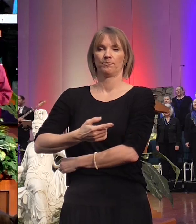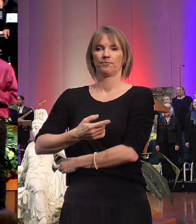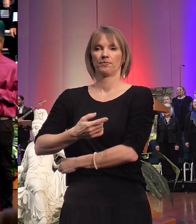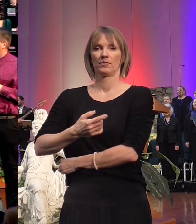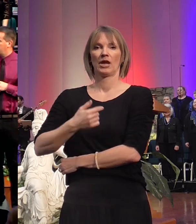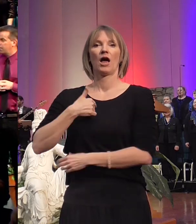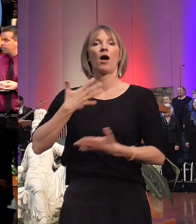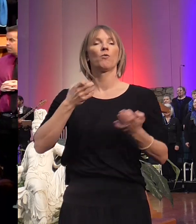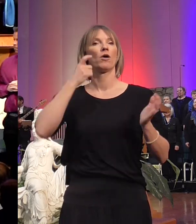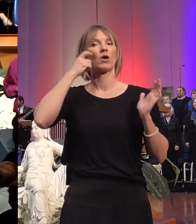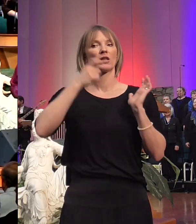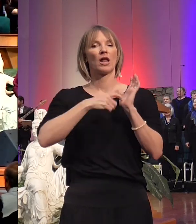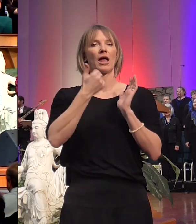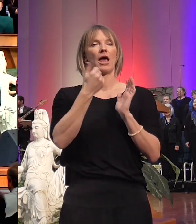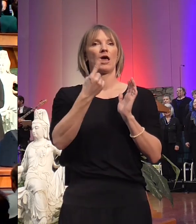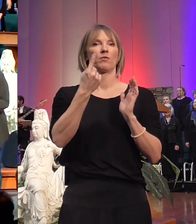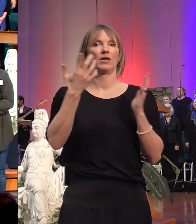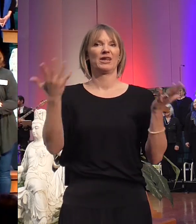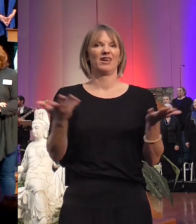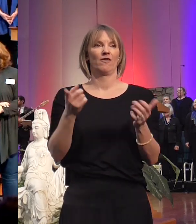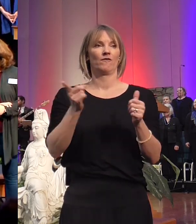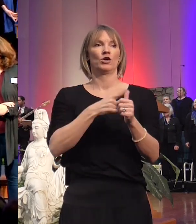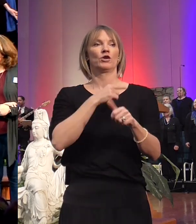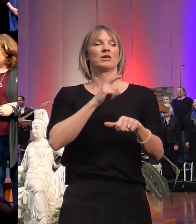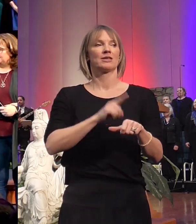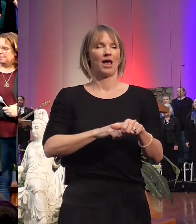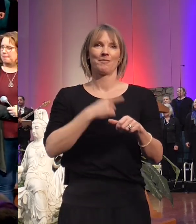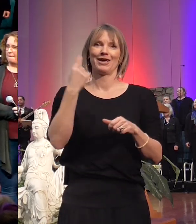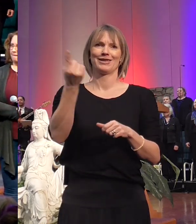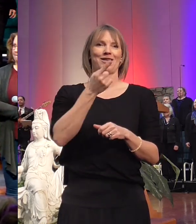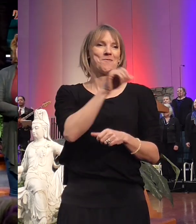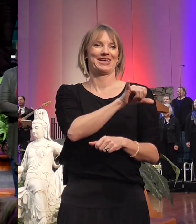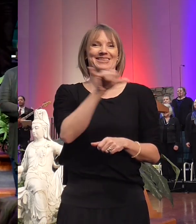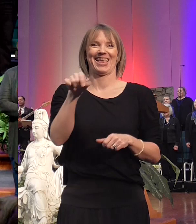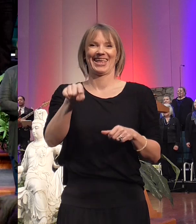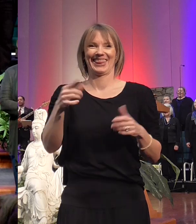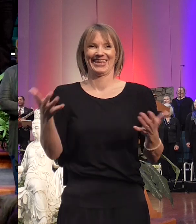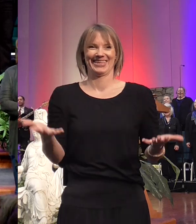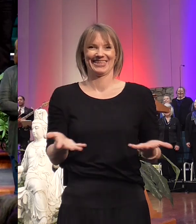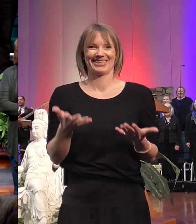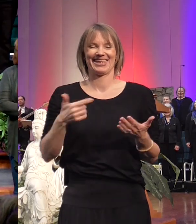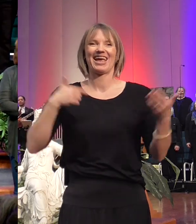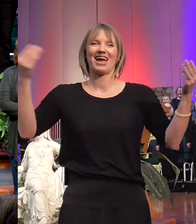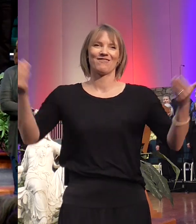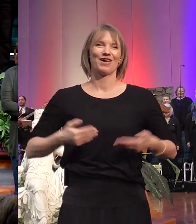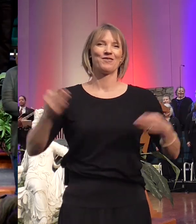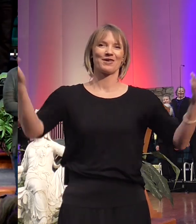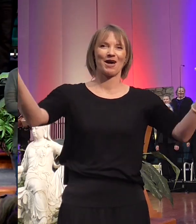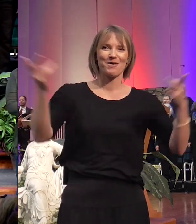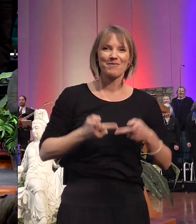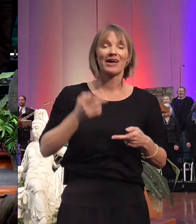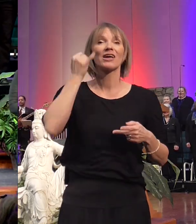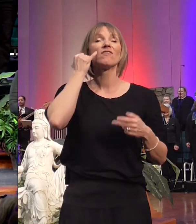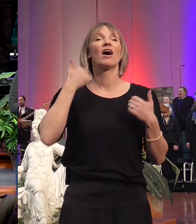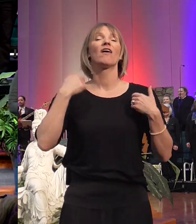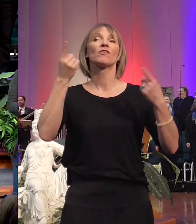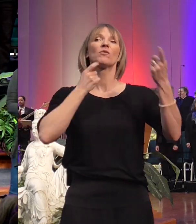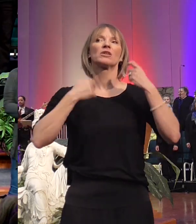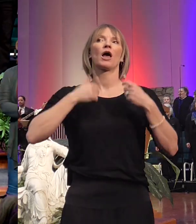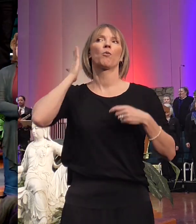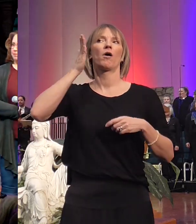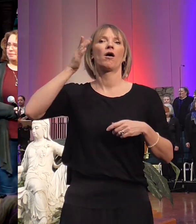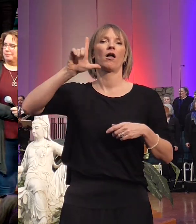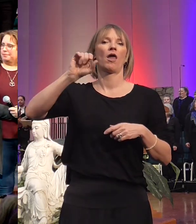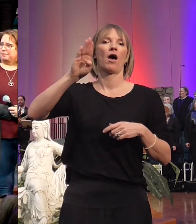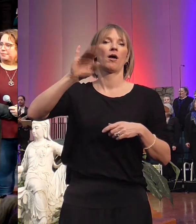want to acknowledge anyone who's here for the first time. It's always like this. And we invite you back. And if you have any questions, I'll be in the